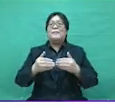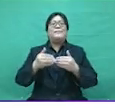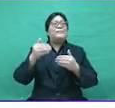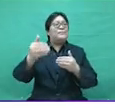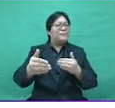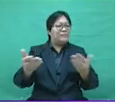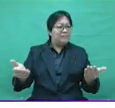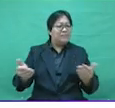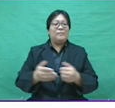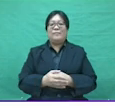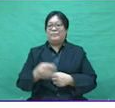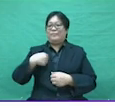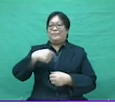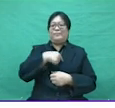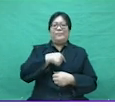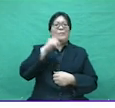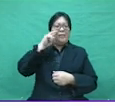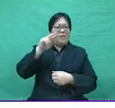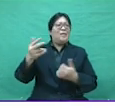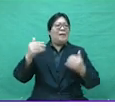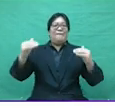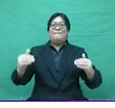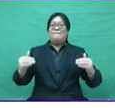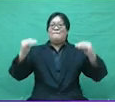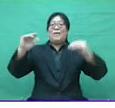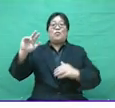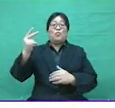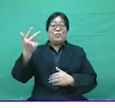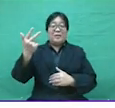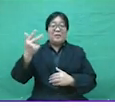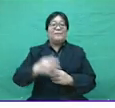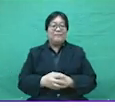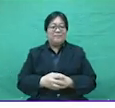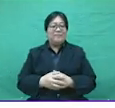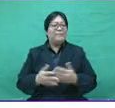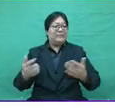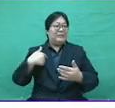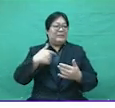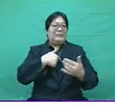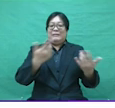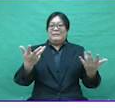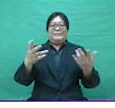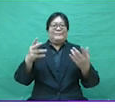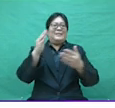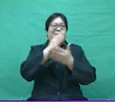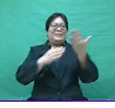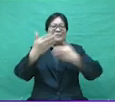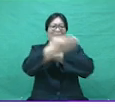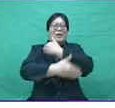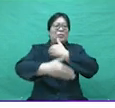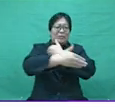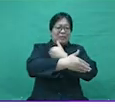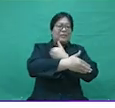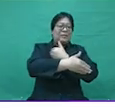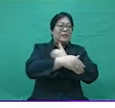And afterwards, we are seeing phase three, and that is where we are in some